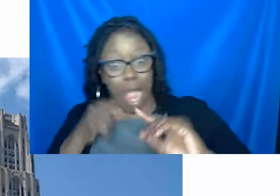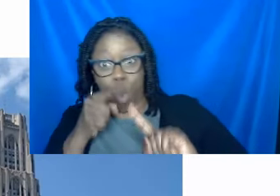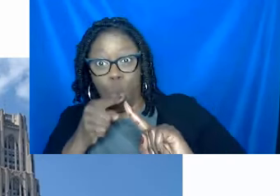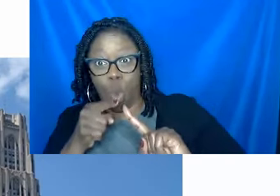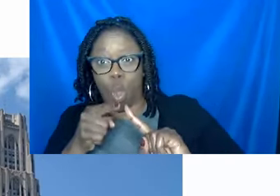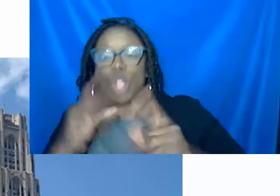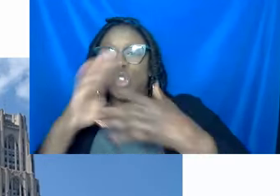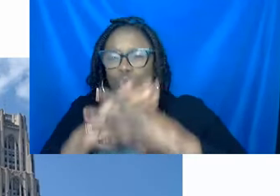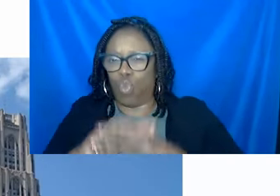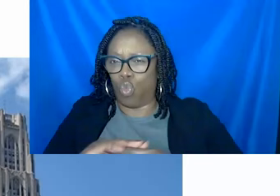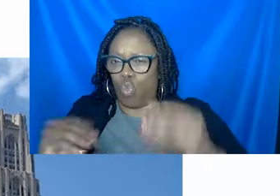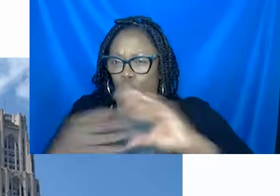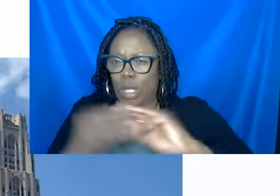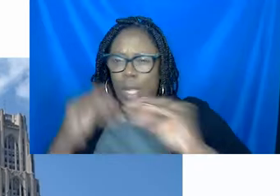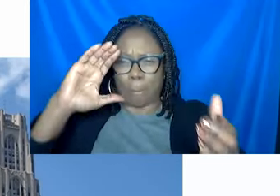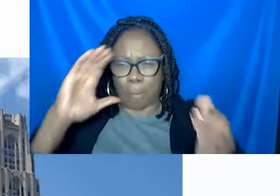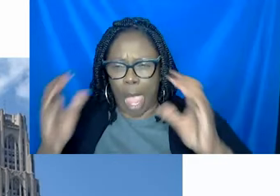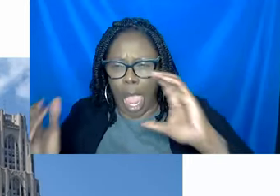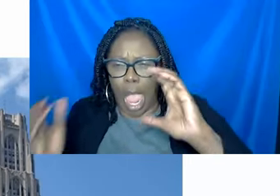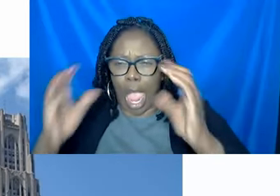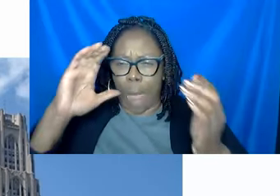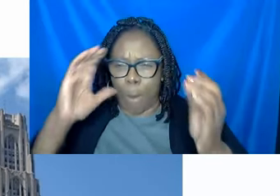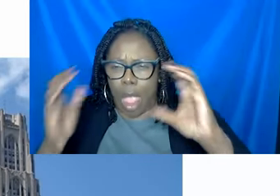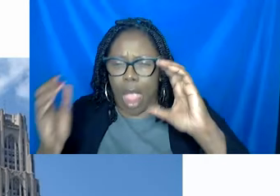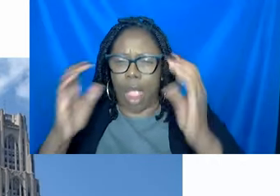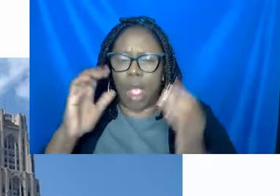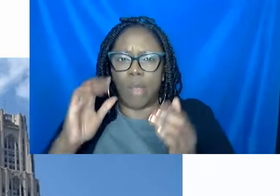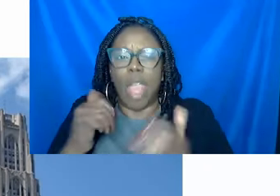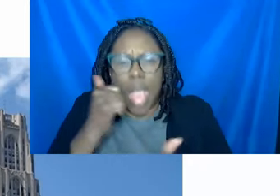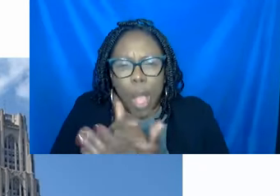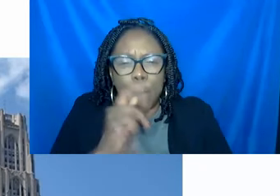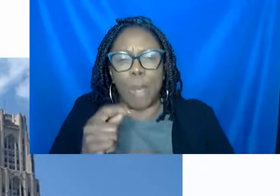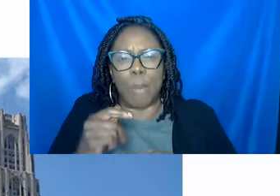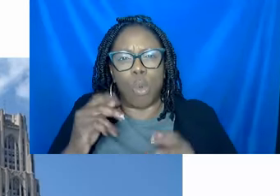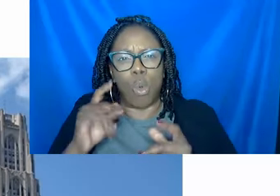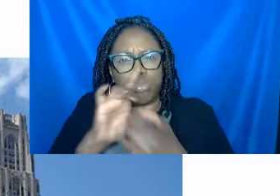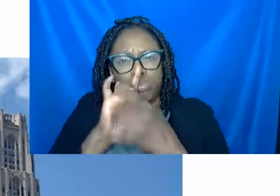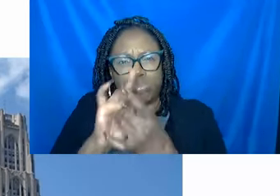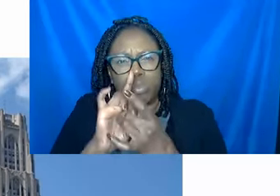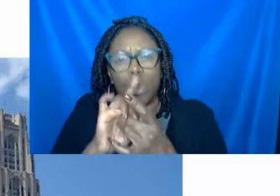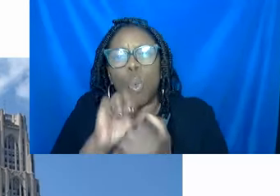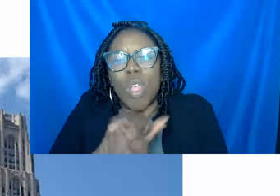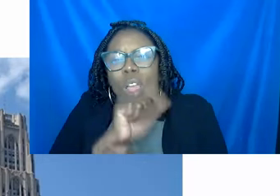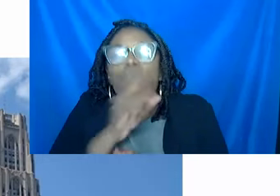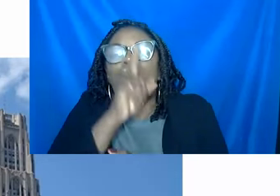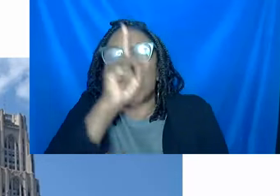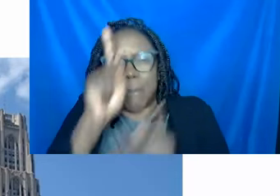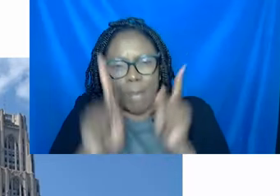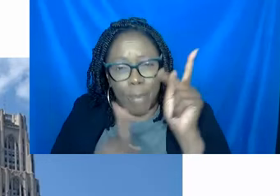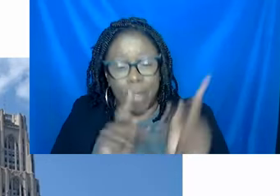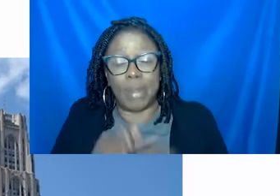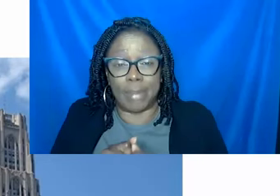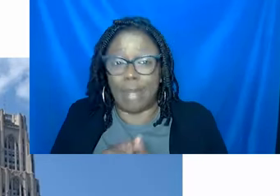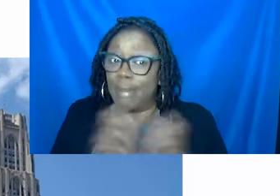right, concepts, ideas, human connection. So I've had a lot of experience in home